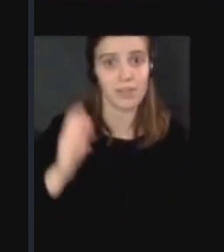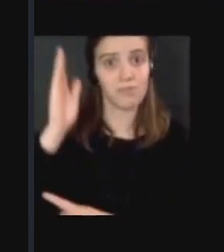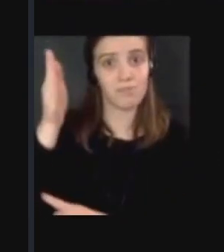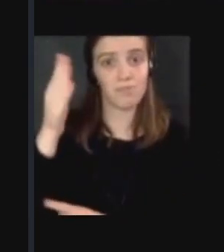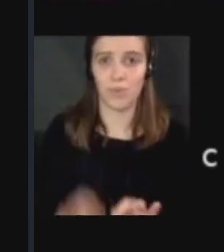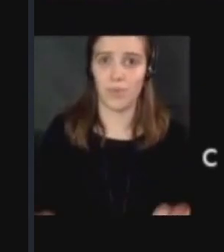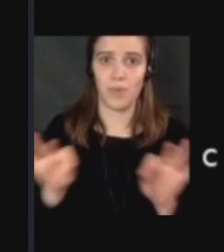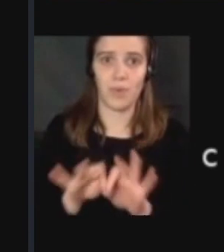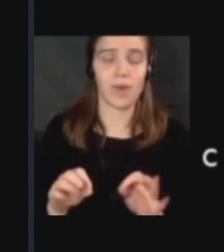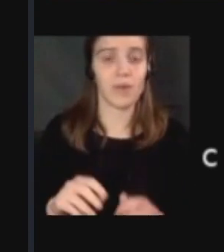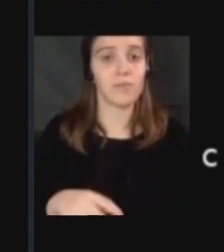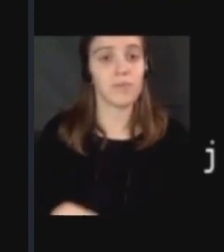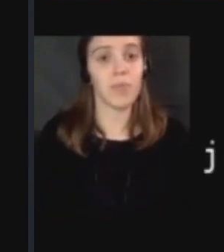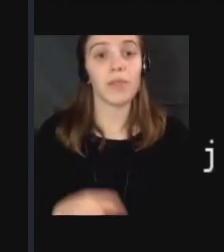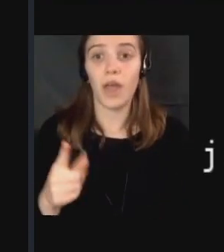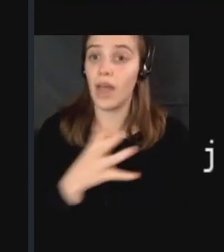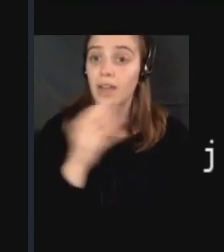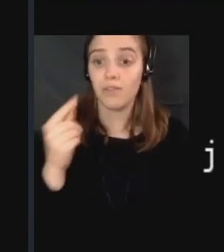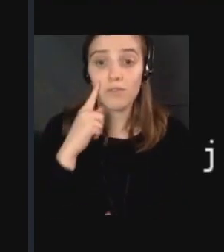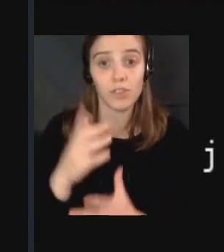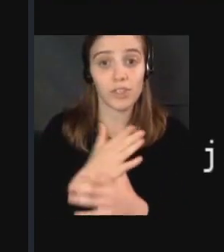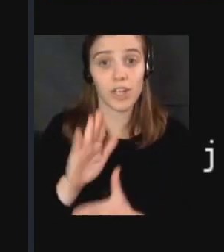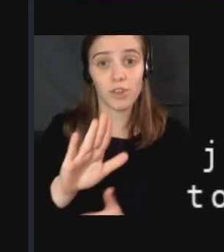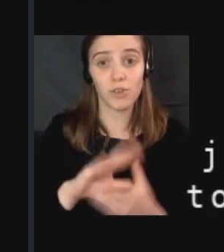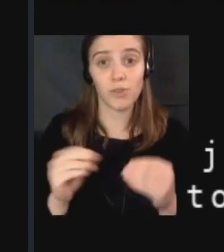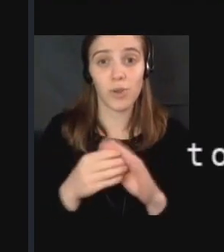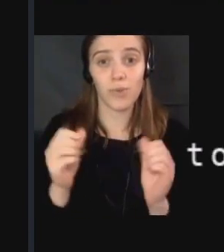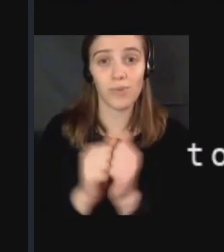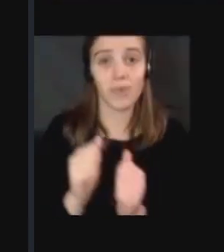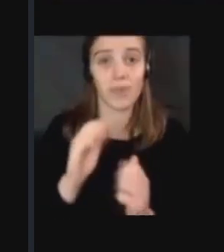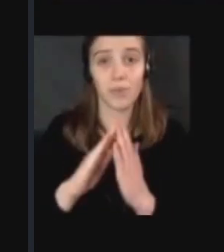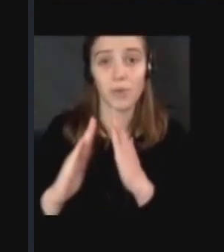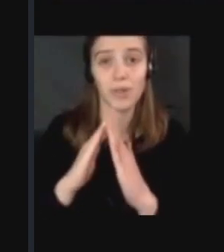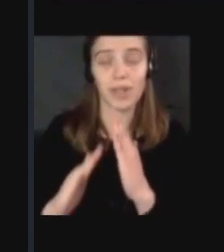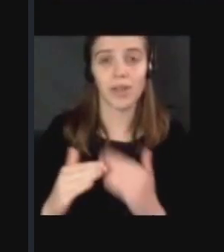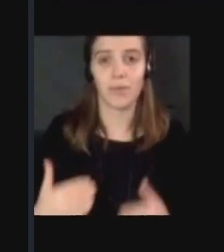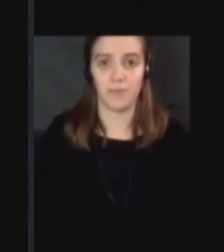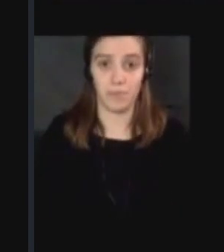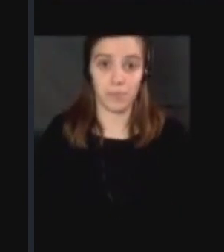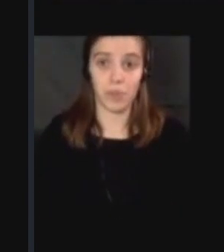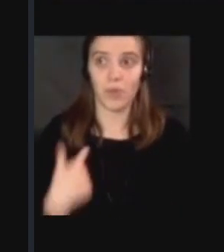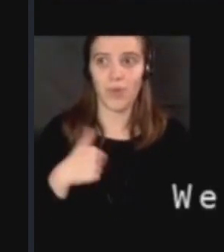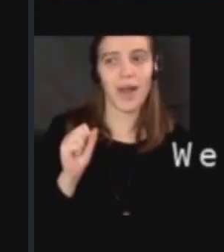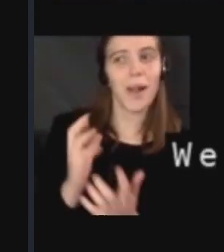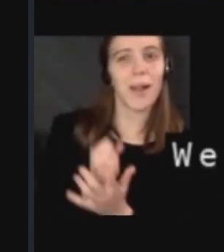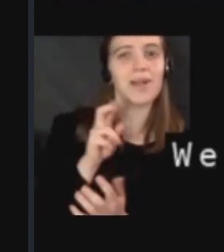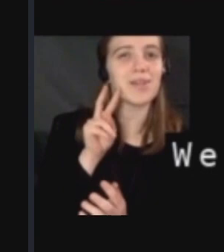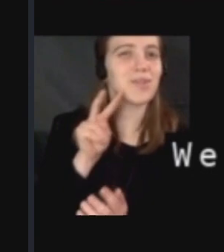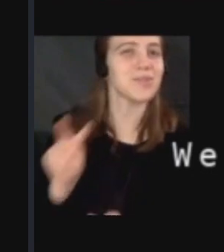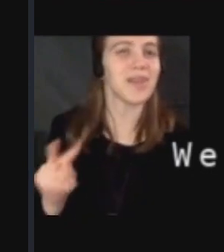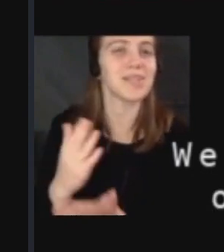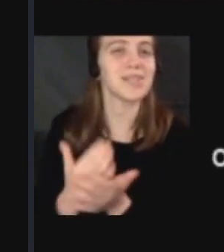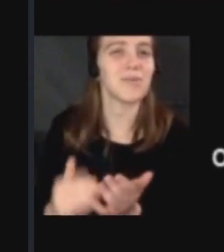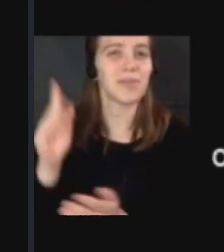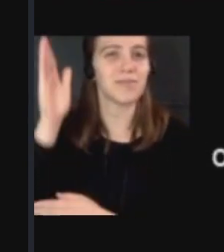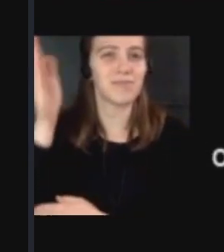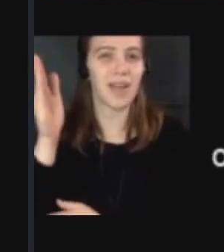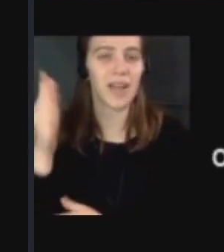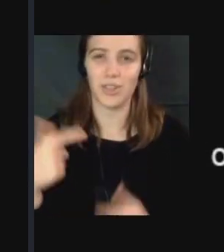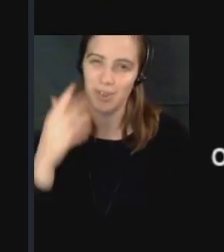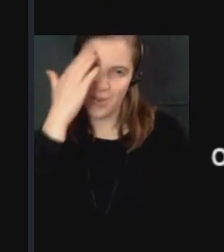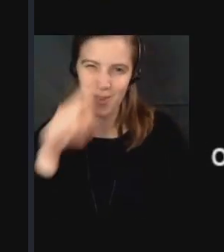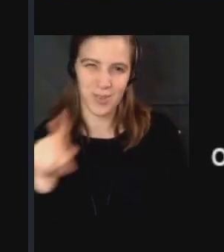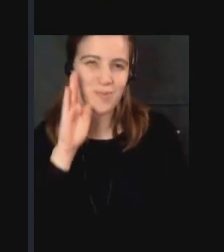share your story with the community. We got a sneak peek at a handful of the talks, and we know you will love them. We sure did.